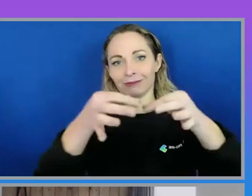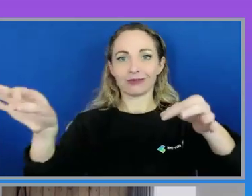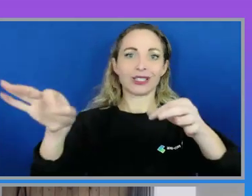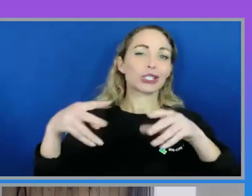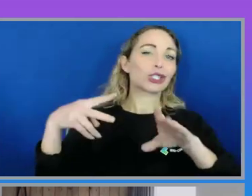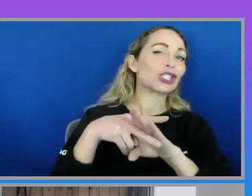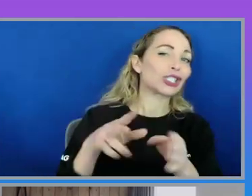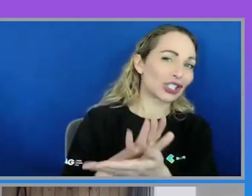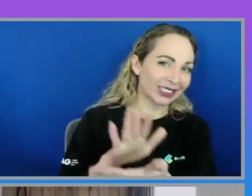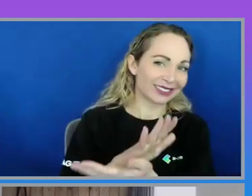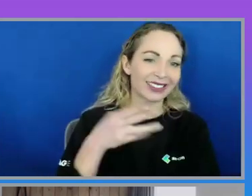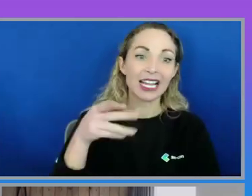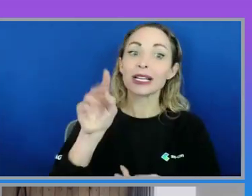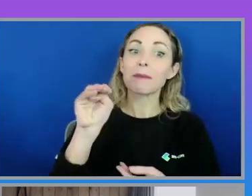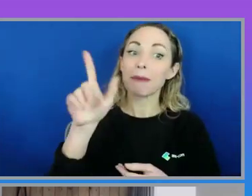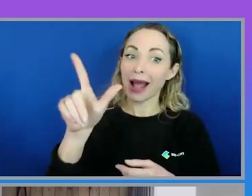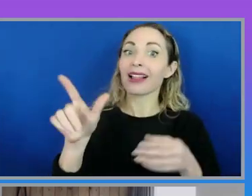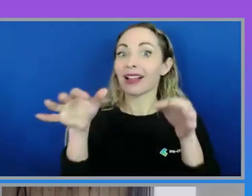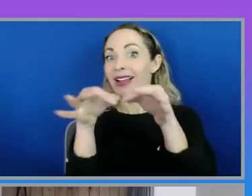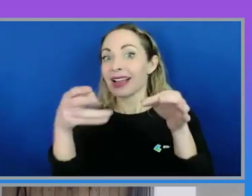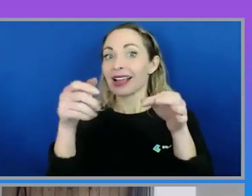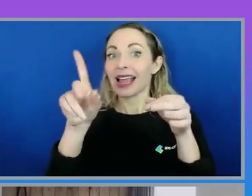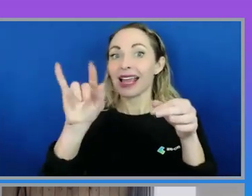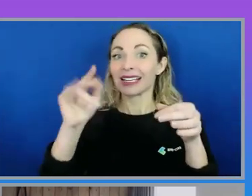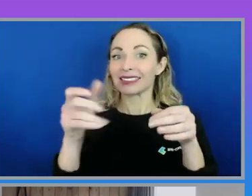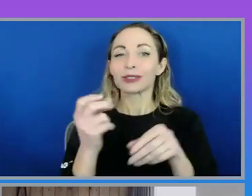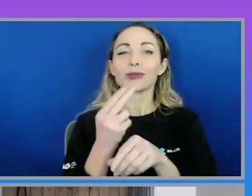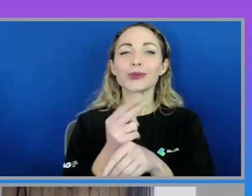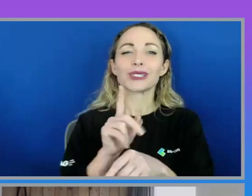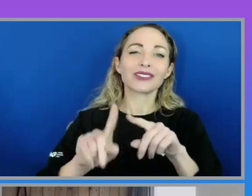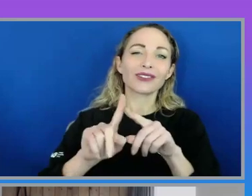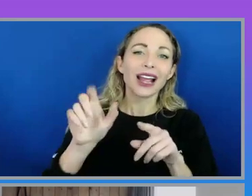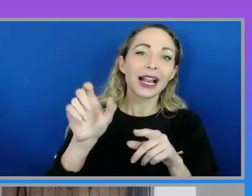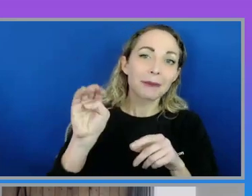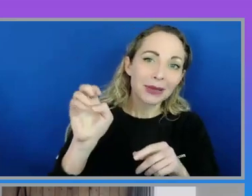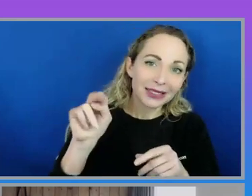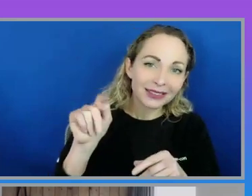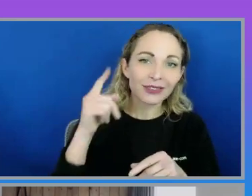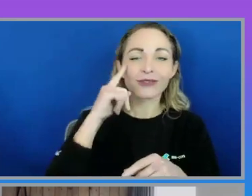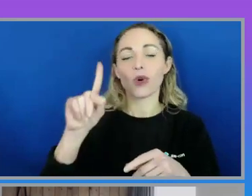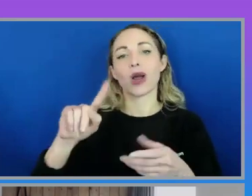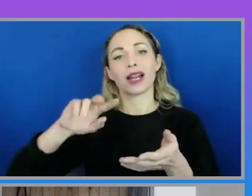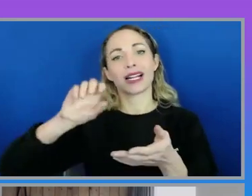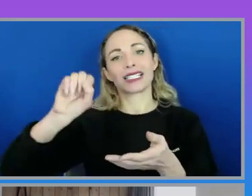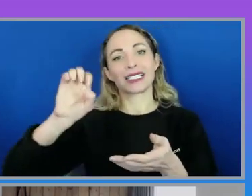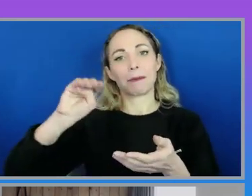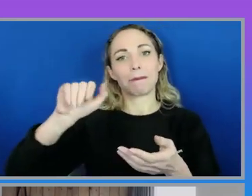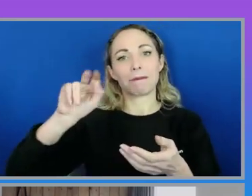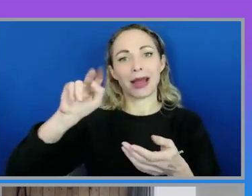HTML headings use HTML heading elements for semantic meaning, CSS for